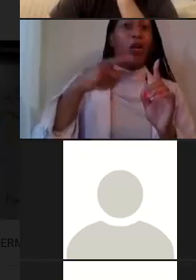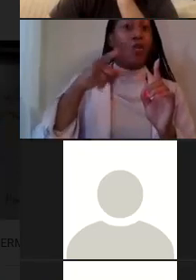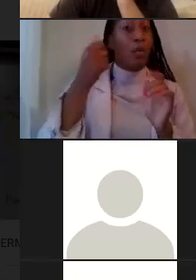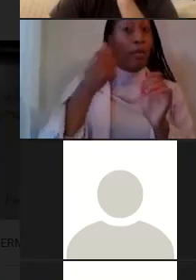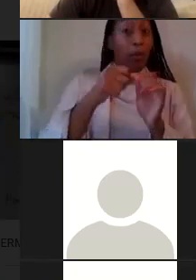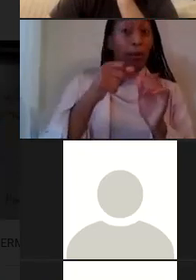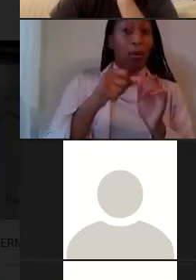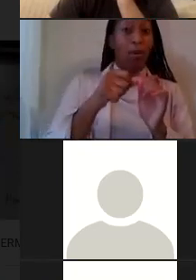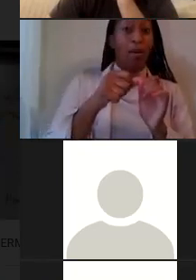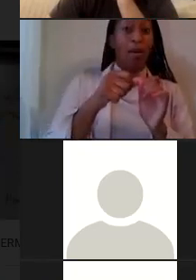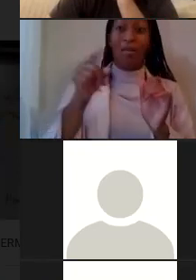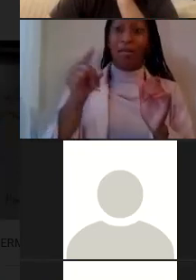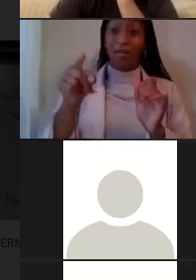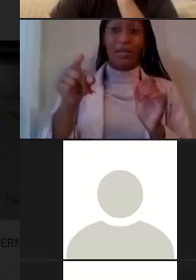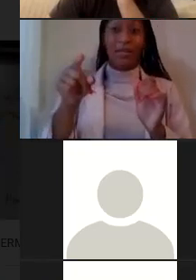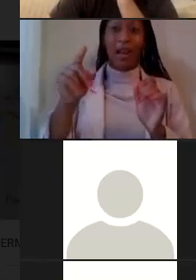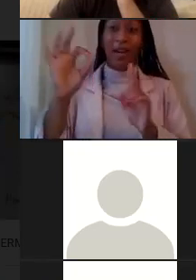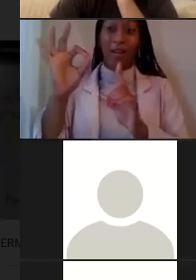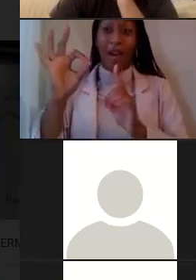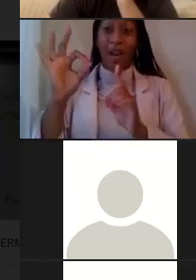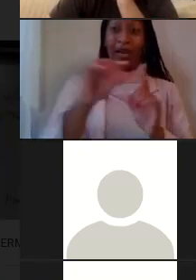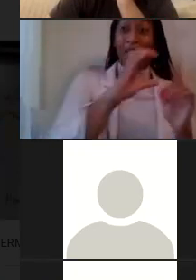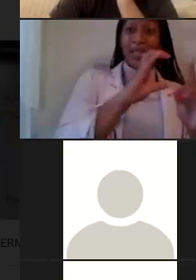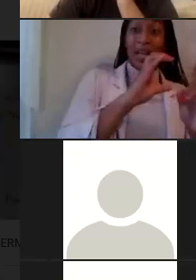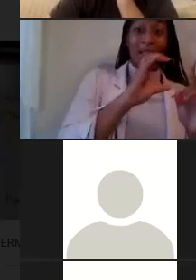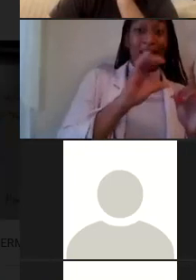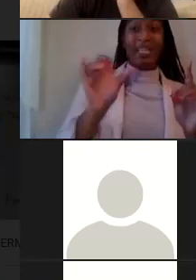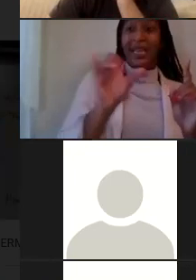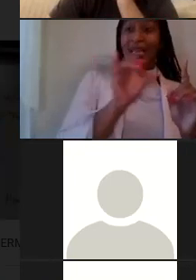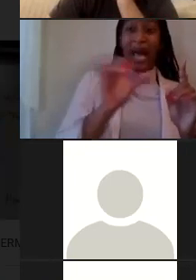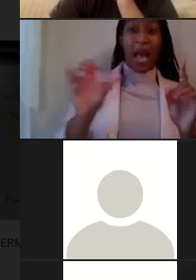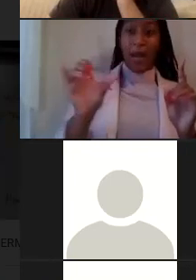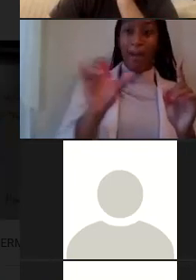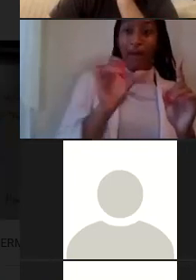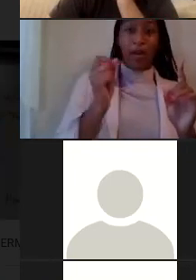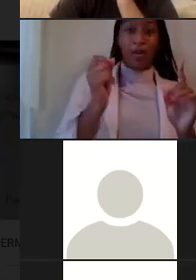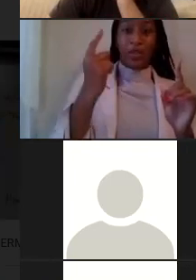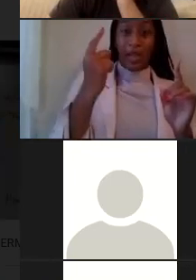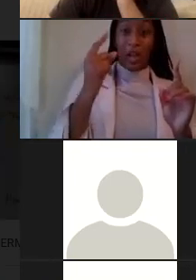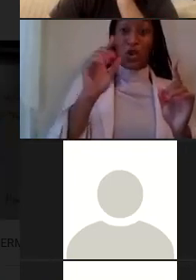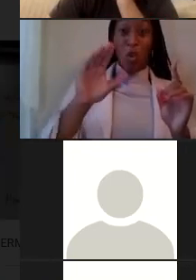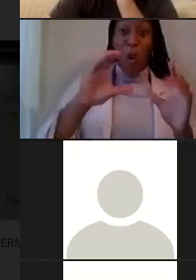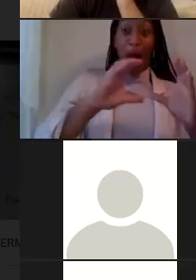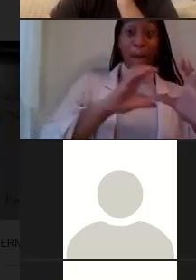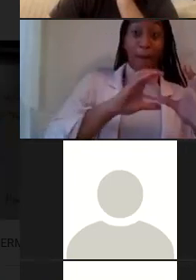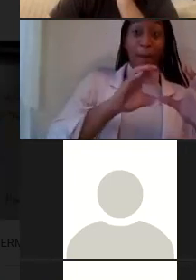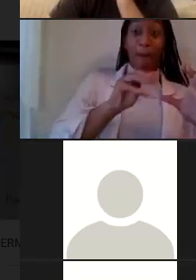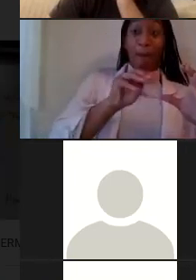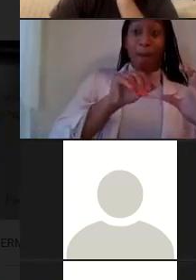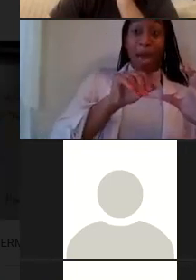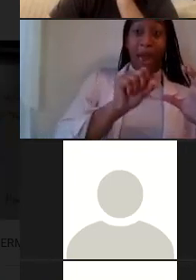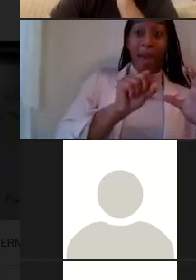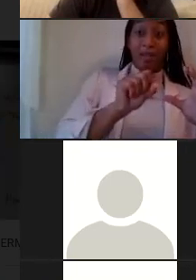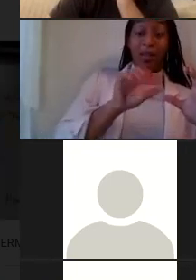So now substitute your mass, your temperature difference, and CP for silver, which I pulled from